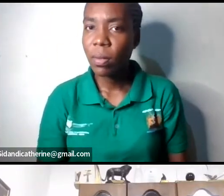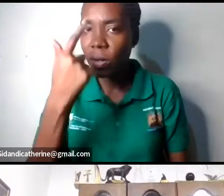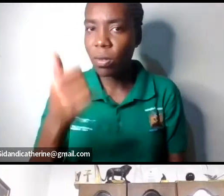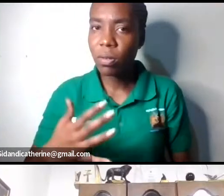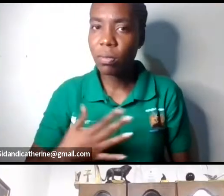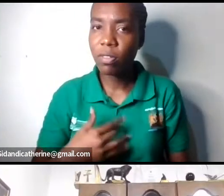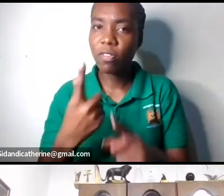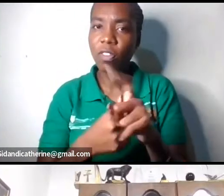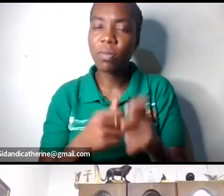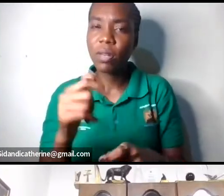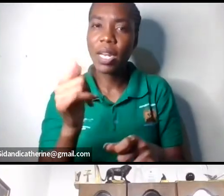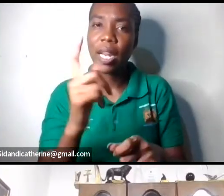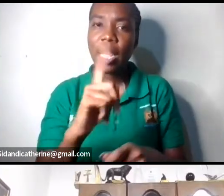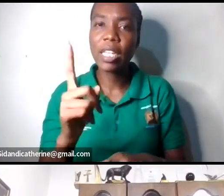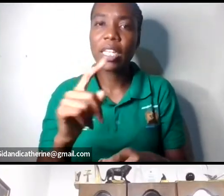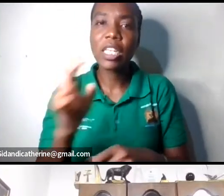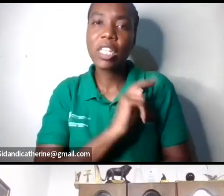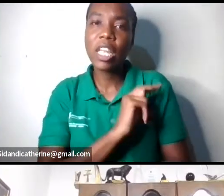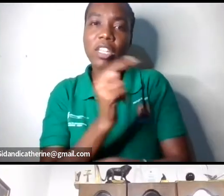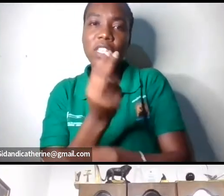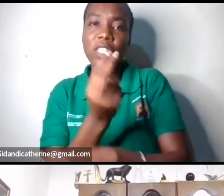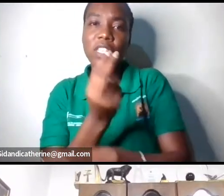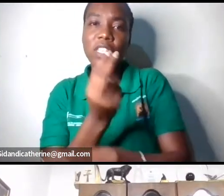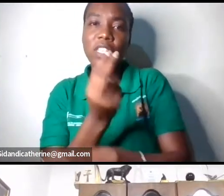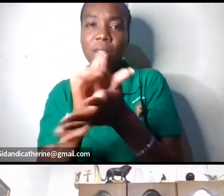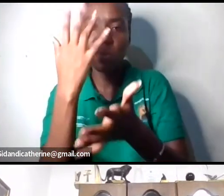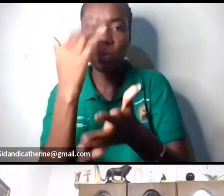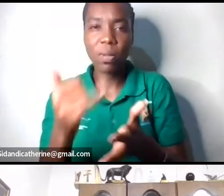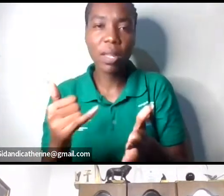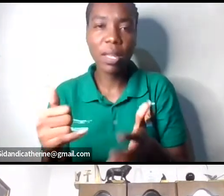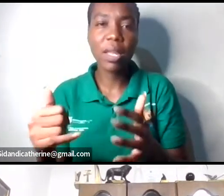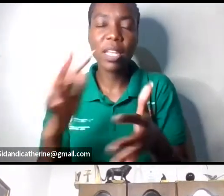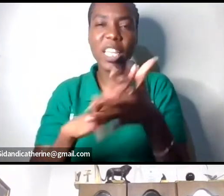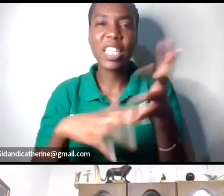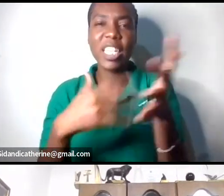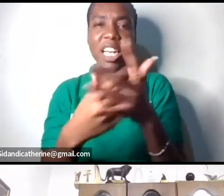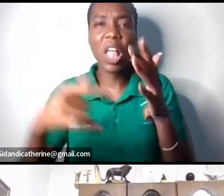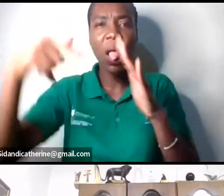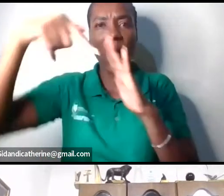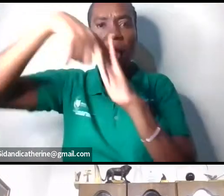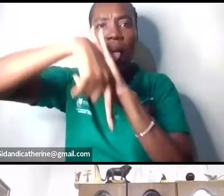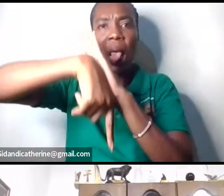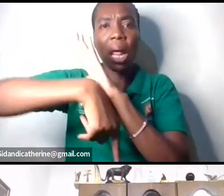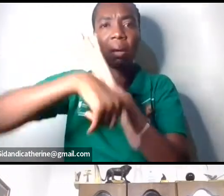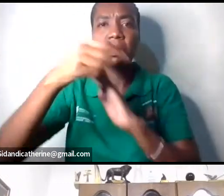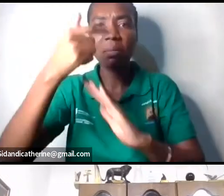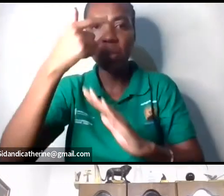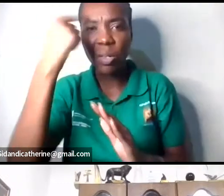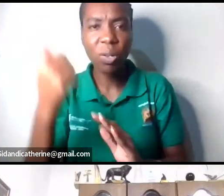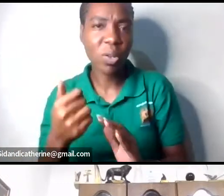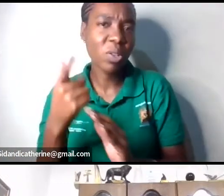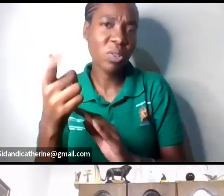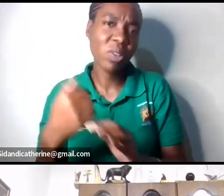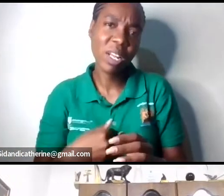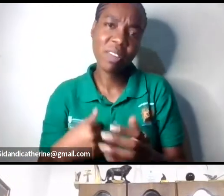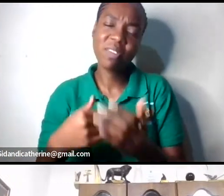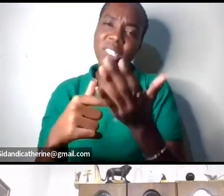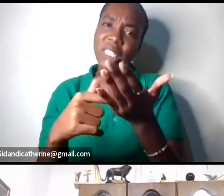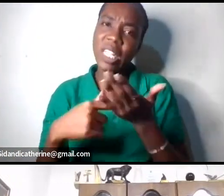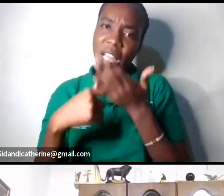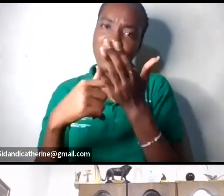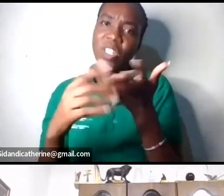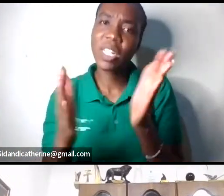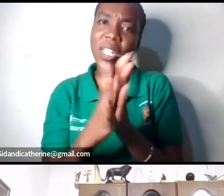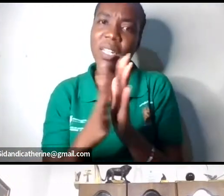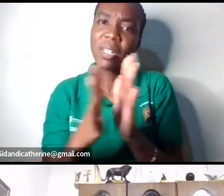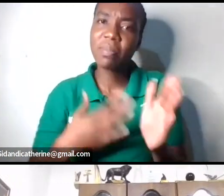my videos didn't work and my internet went down because you guys were having discussion and I'm supposed to be out of, but I'm